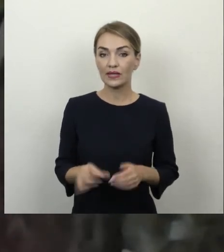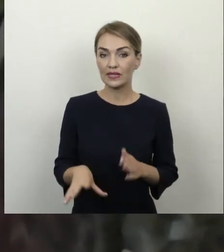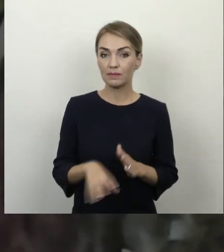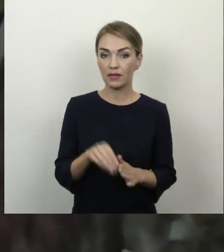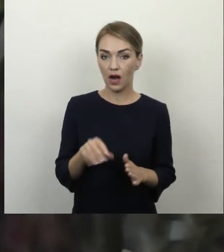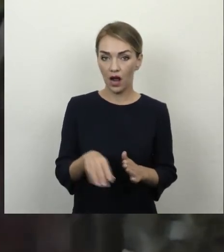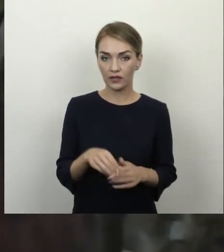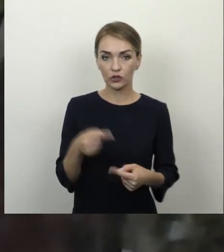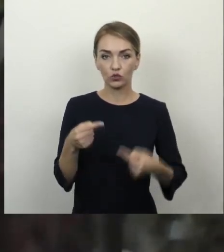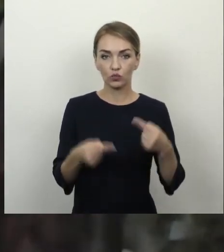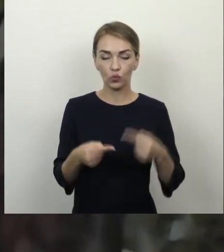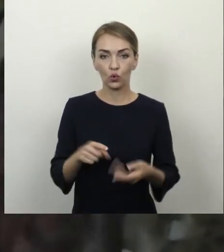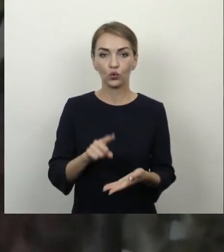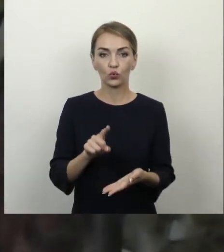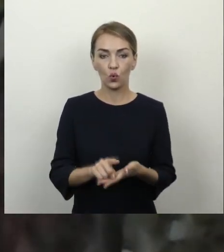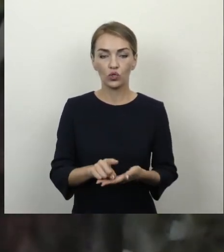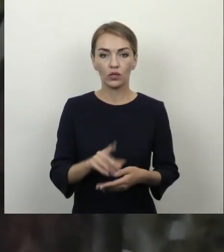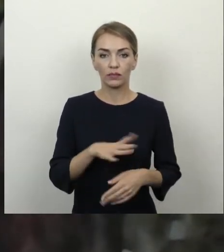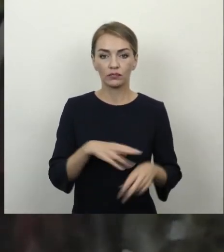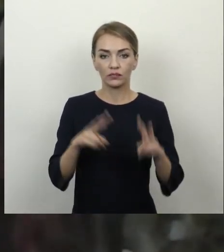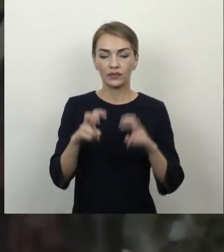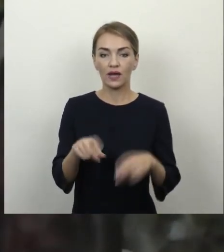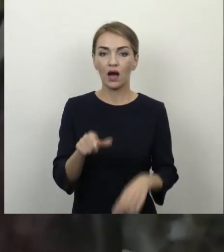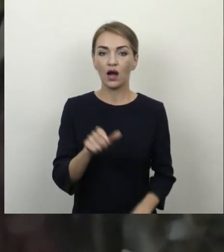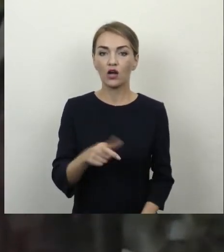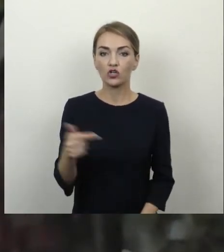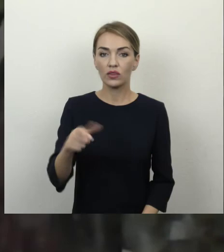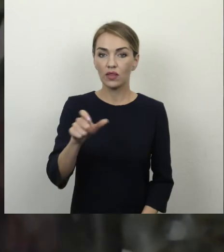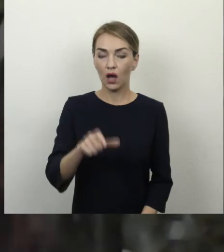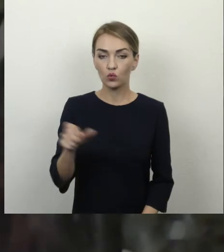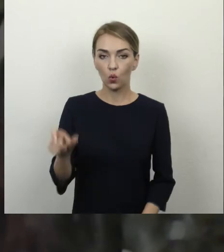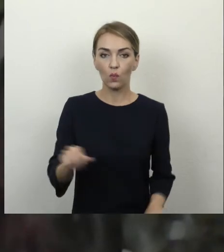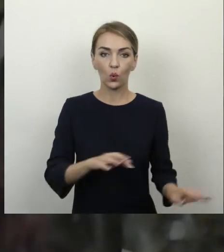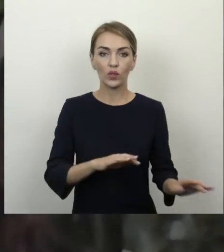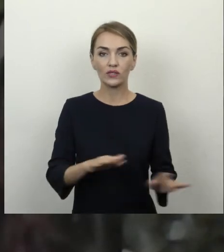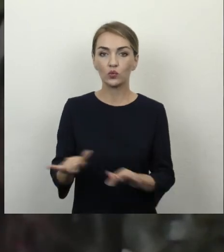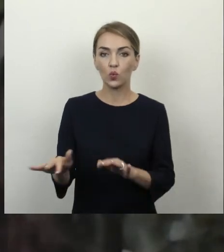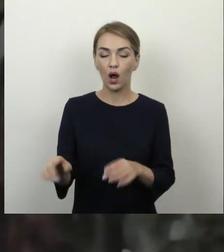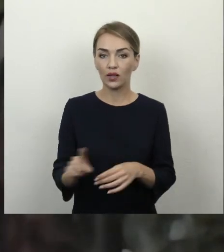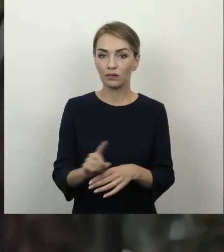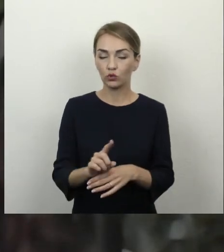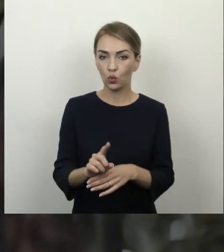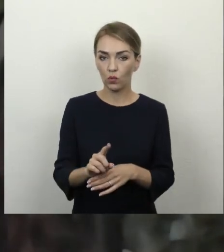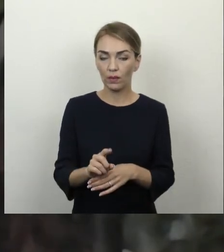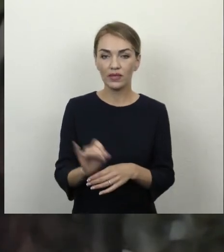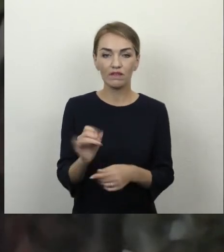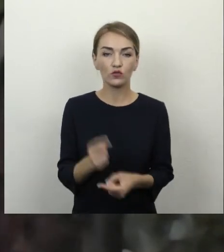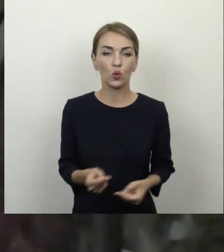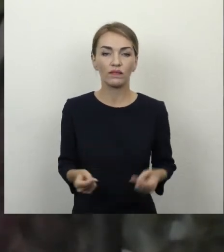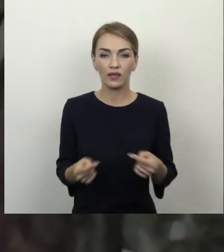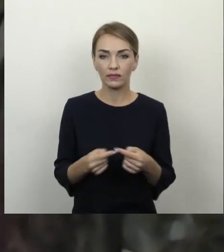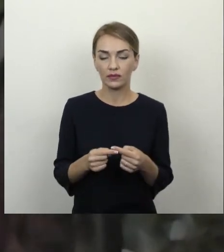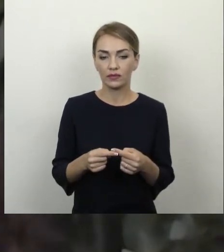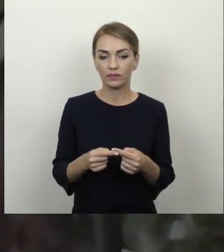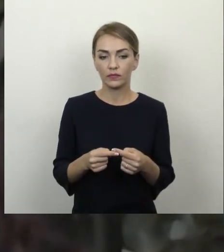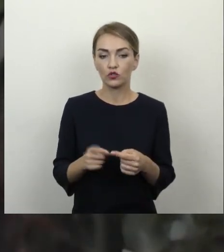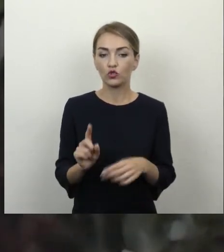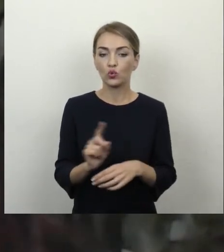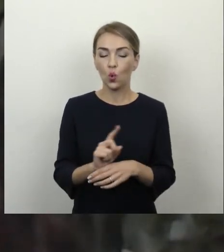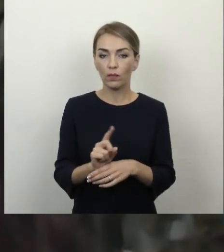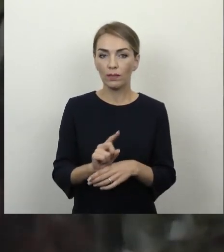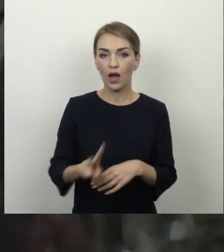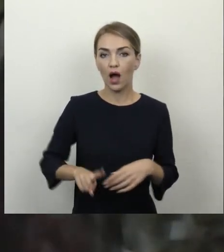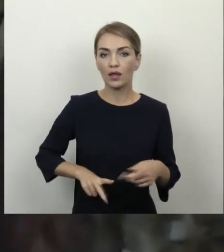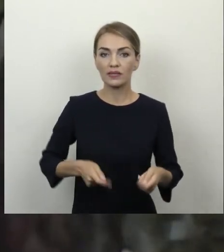that electoral disputes should be handled in the civil procedural